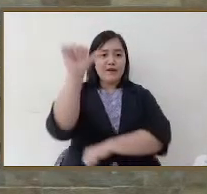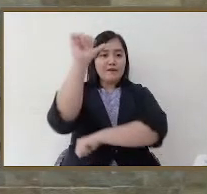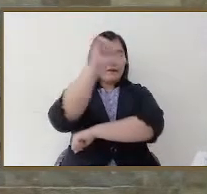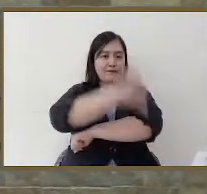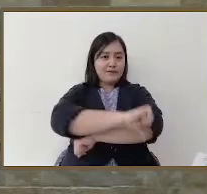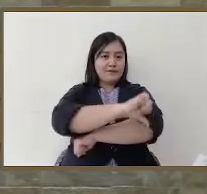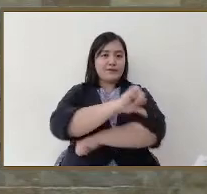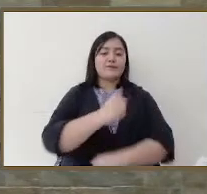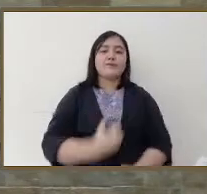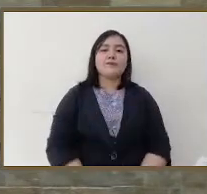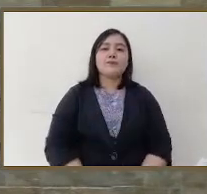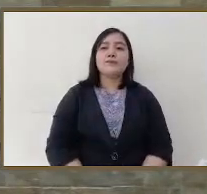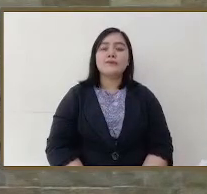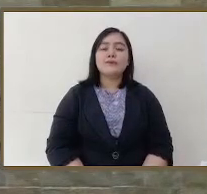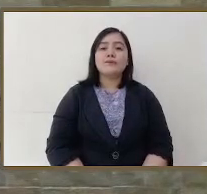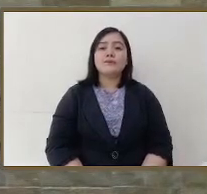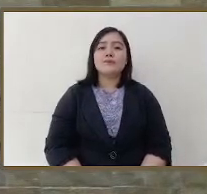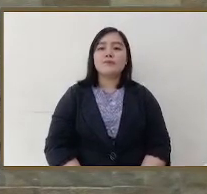it.